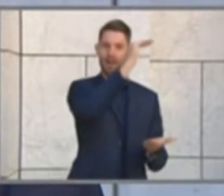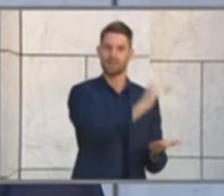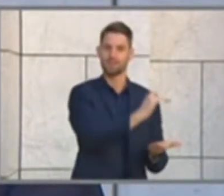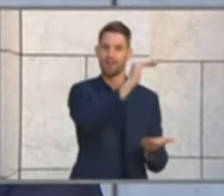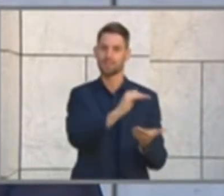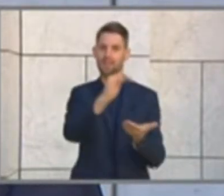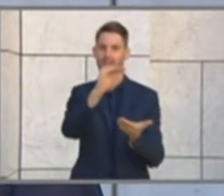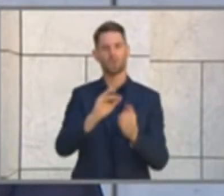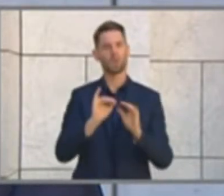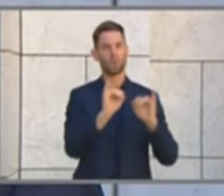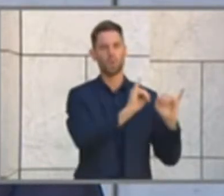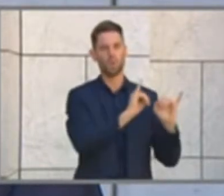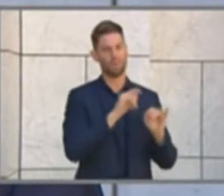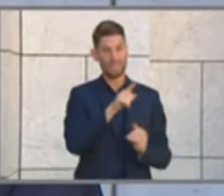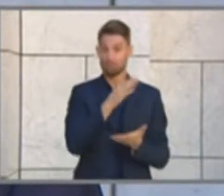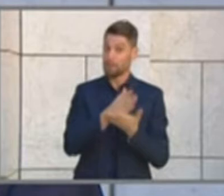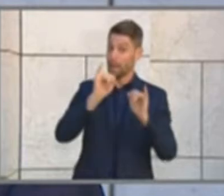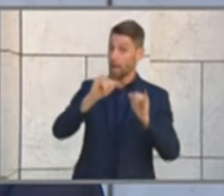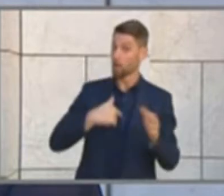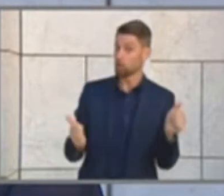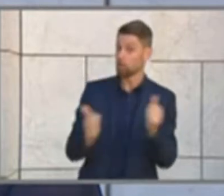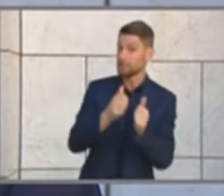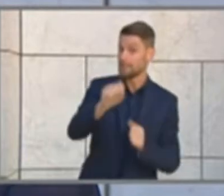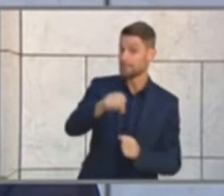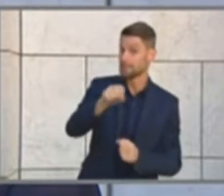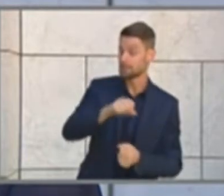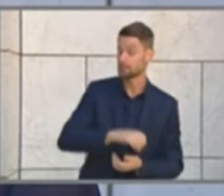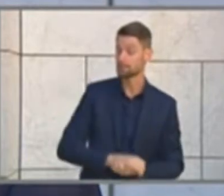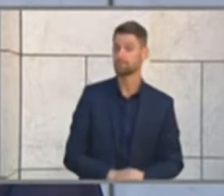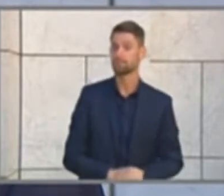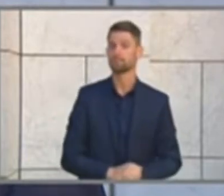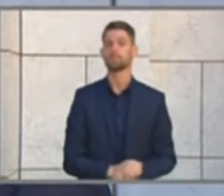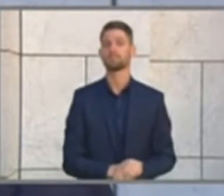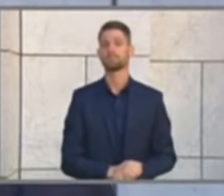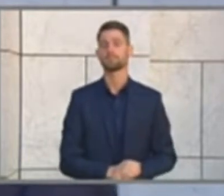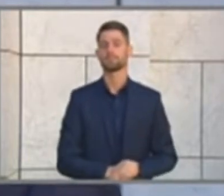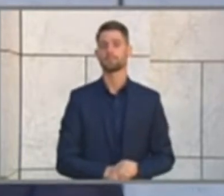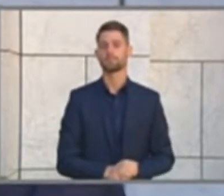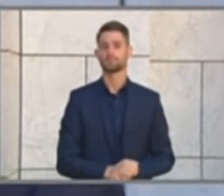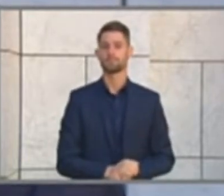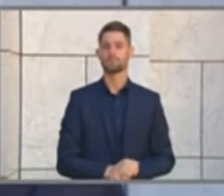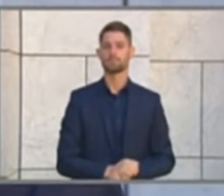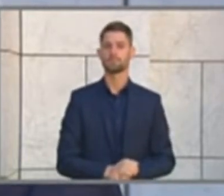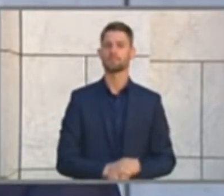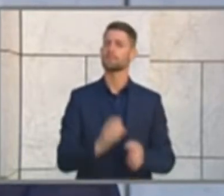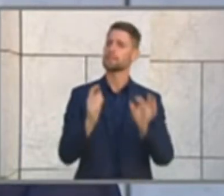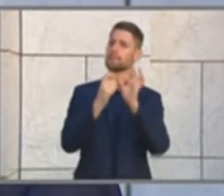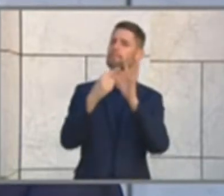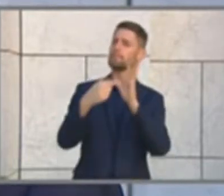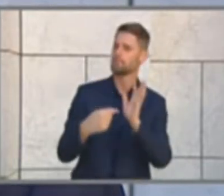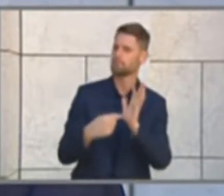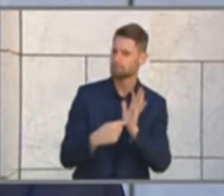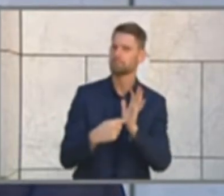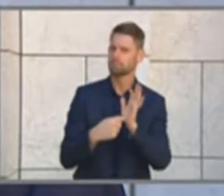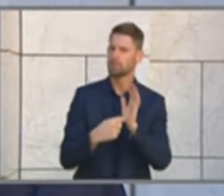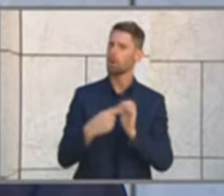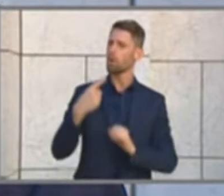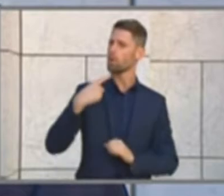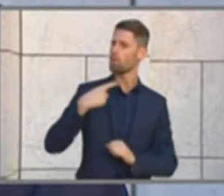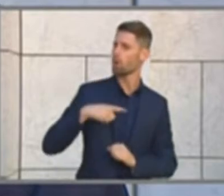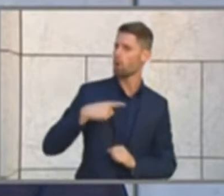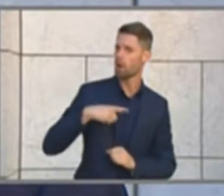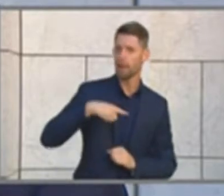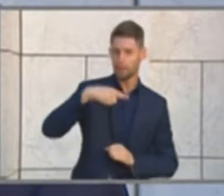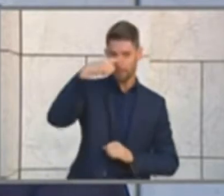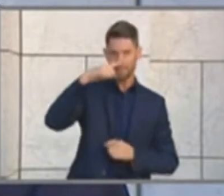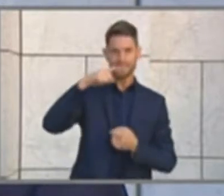and I think that's reflected in what the Treasury was saying. What I would add to that, though, is that the reason that people have been